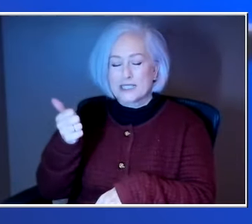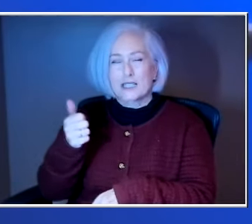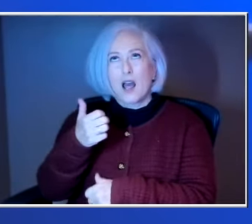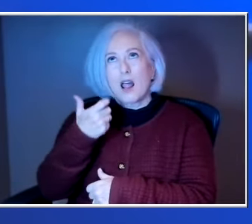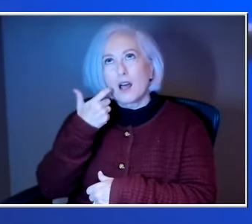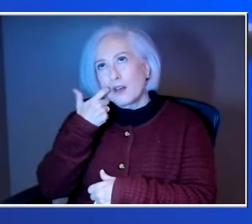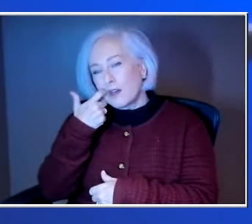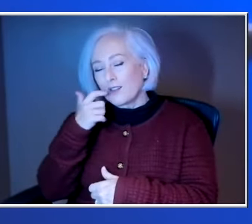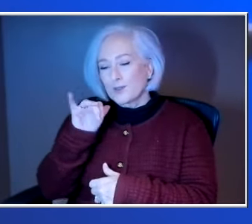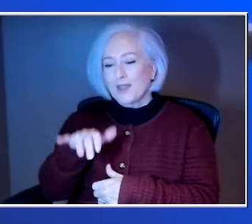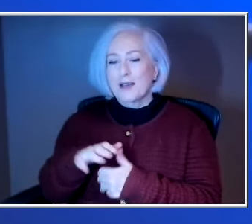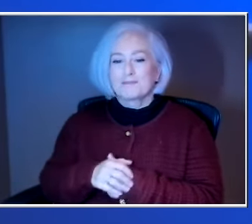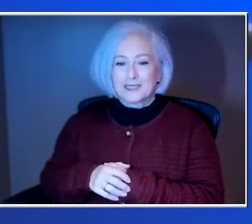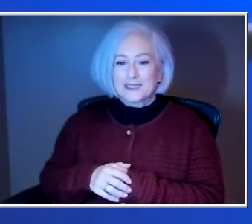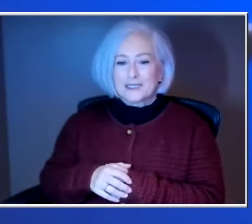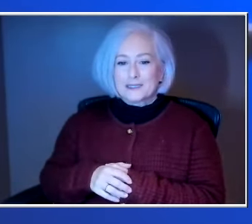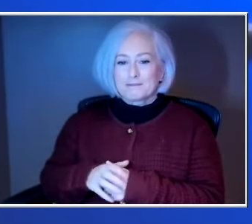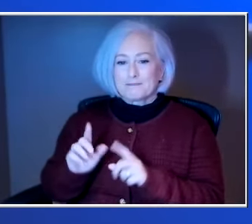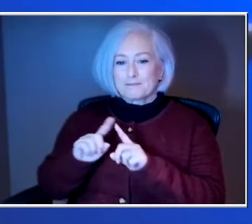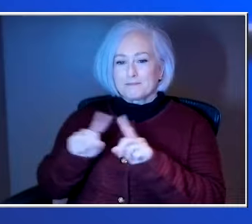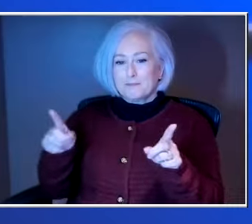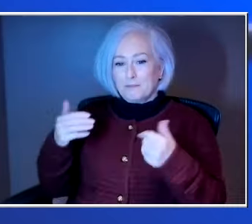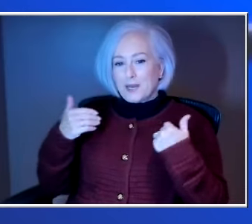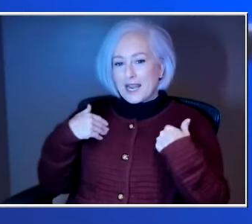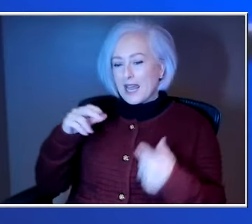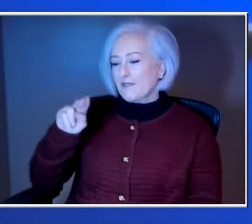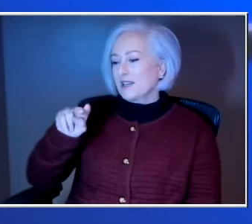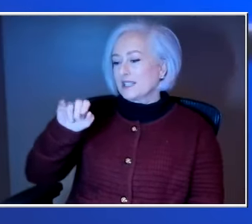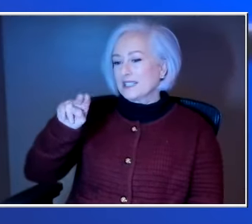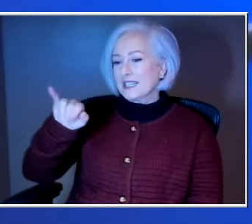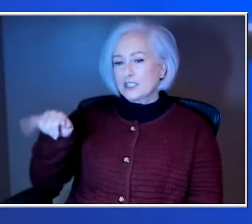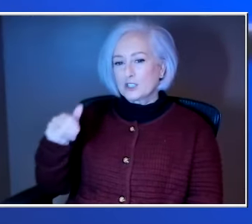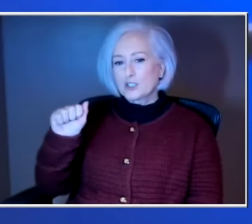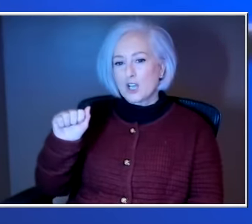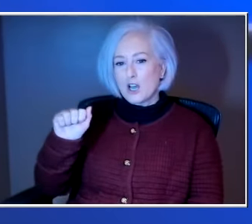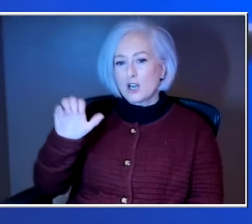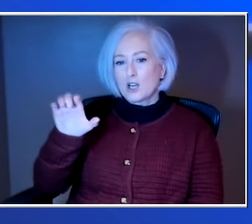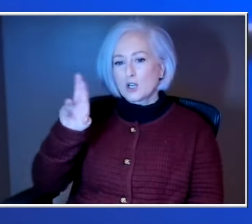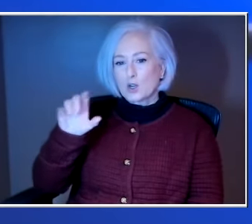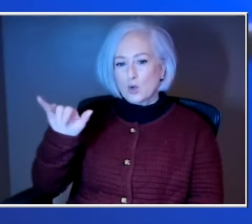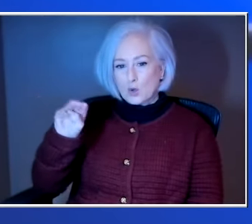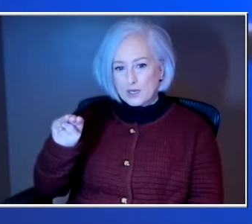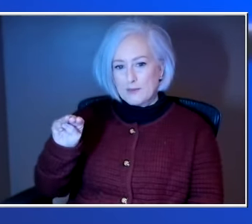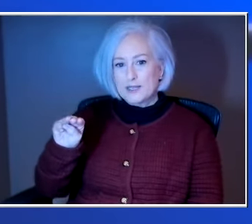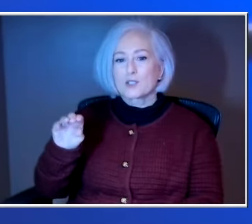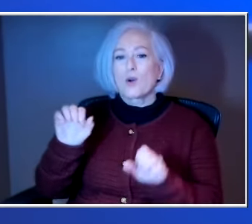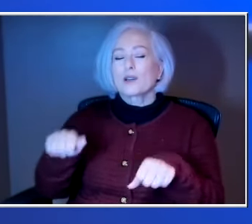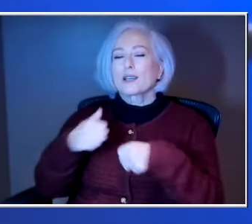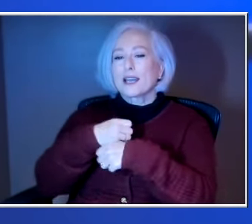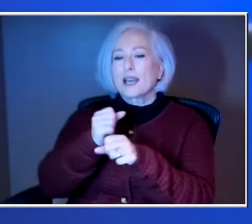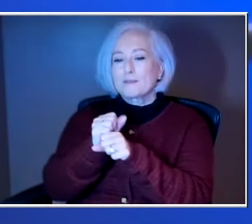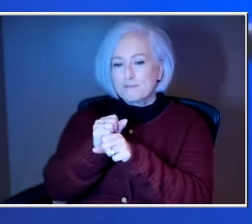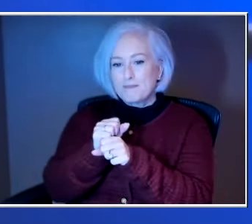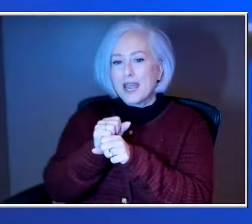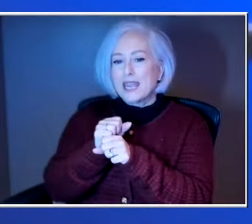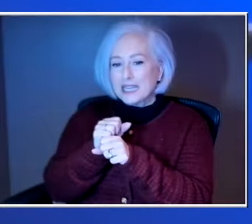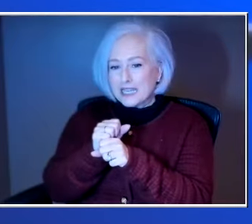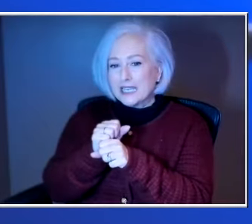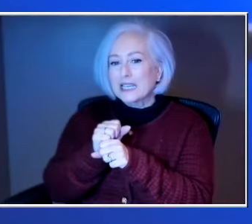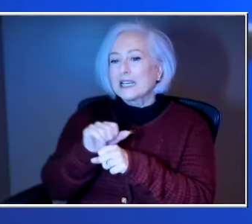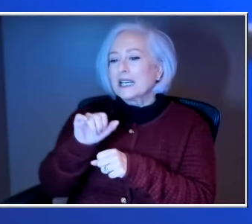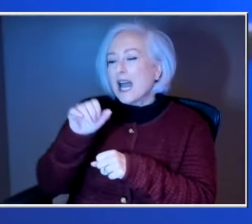because I have a Ninja Creamy, so I'm able to make ice cream out of my weight loss shakes or other stuff. So I've modified some things, so I